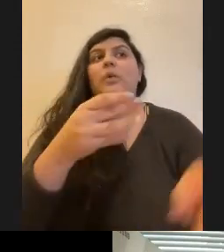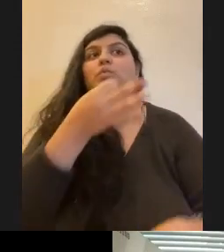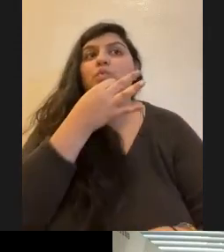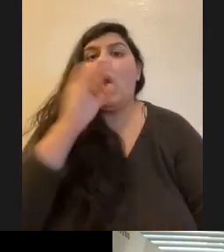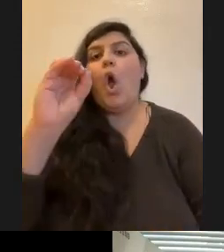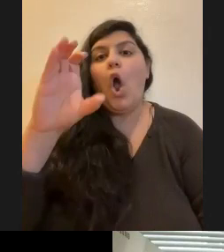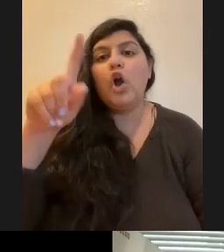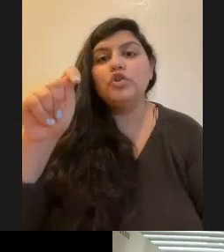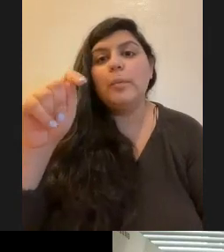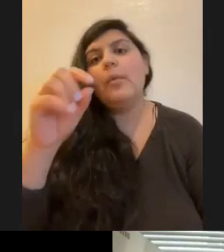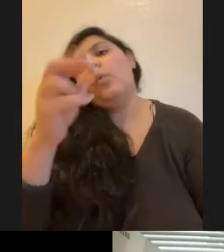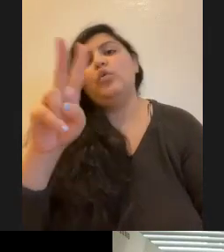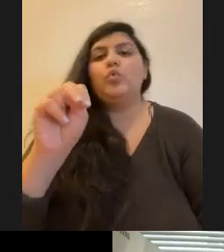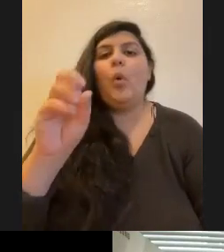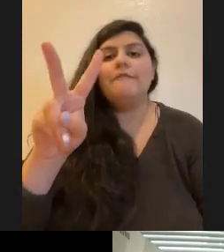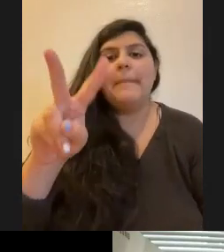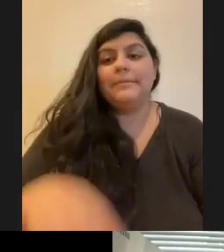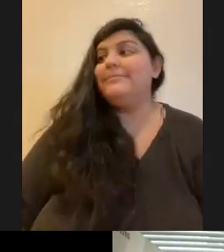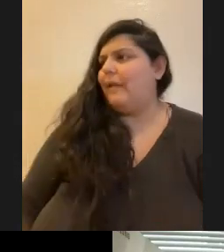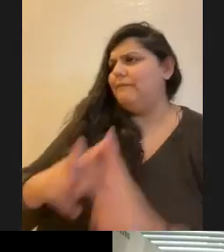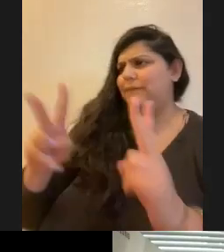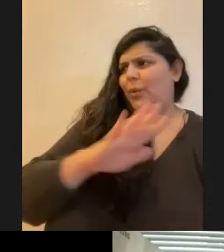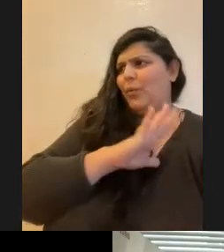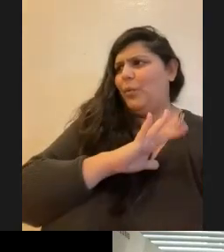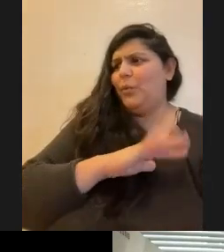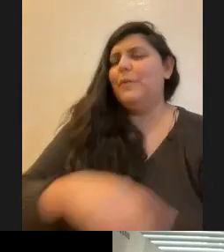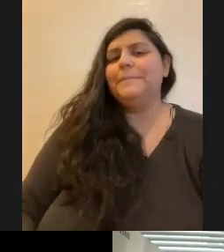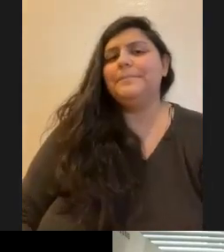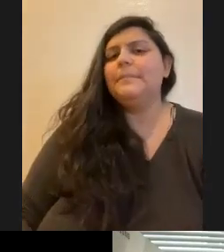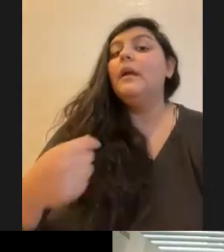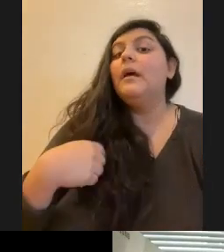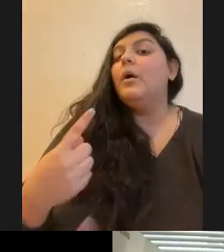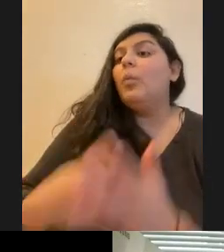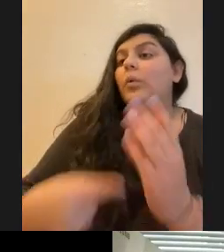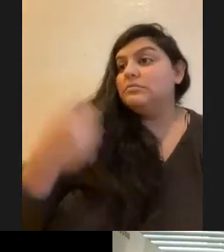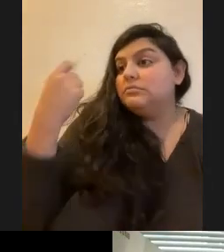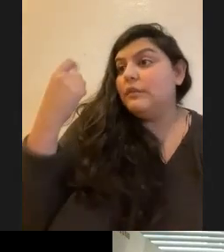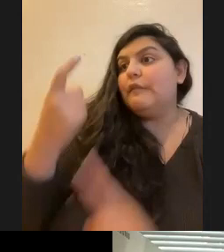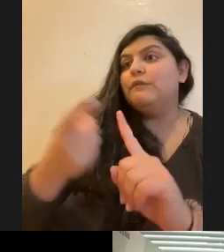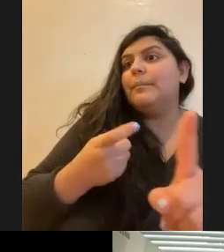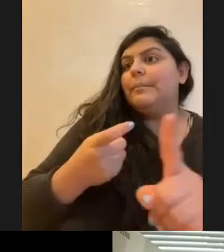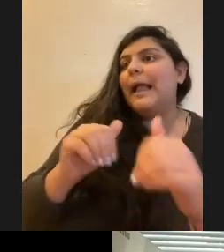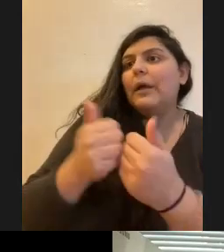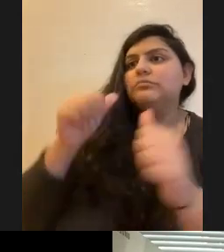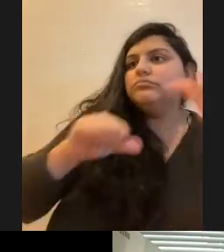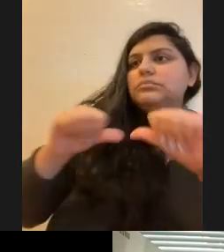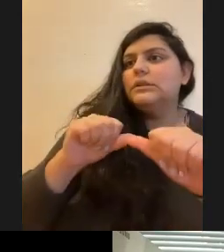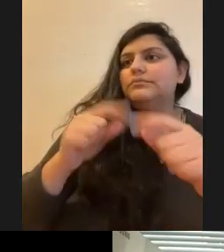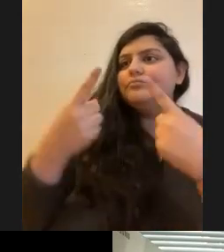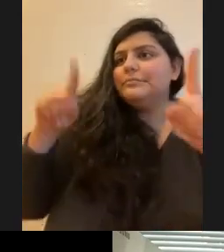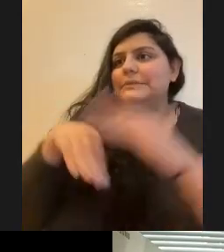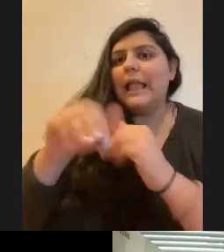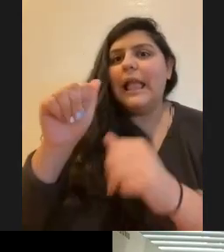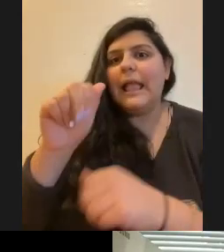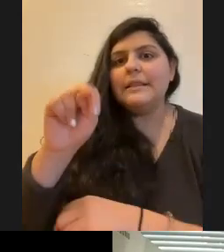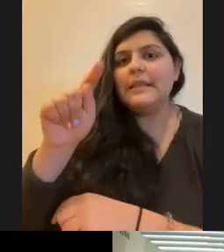October, November. Very cool. So from my understanding of how science works in Antarctica, there's a station